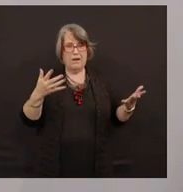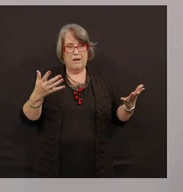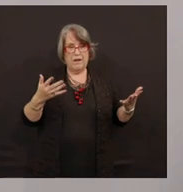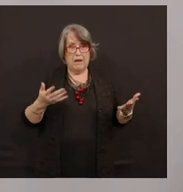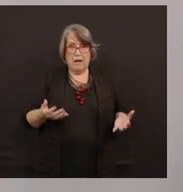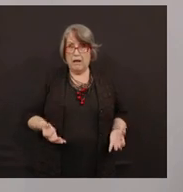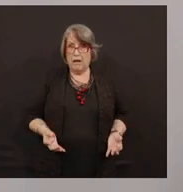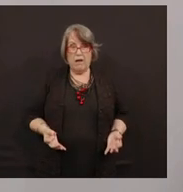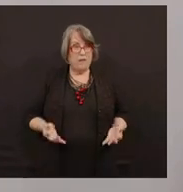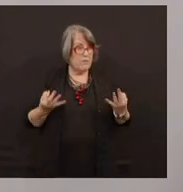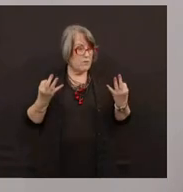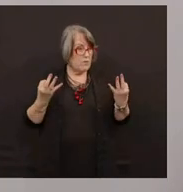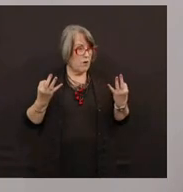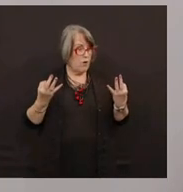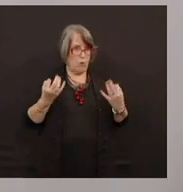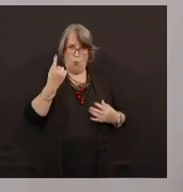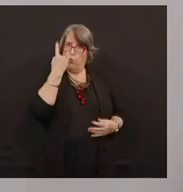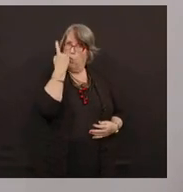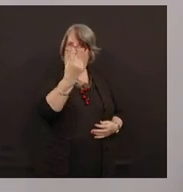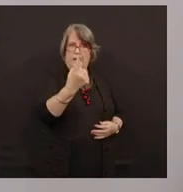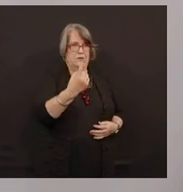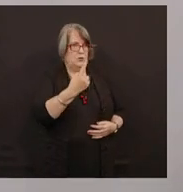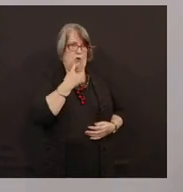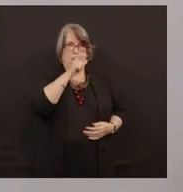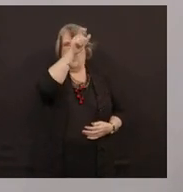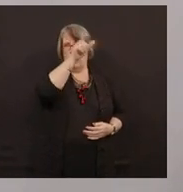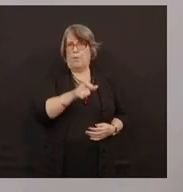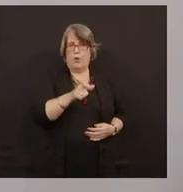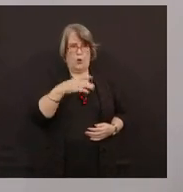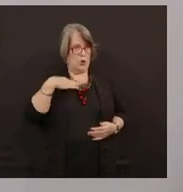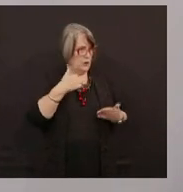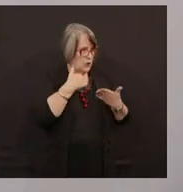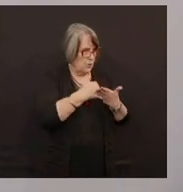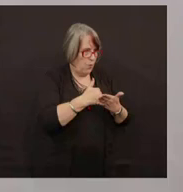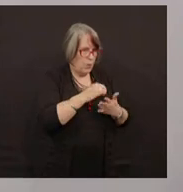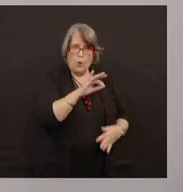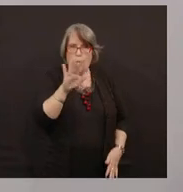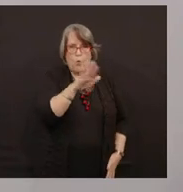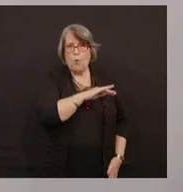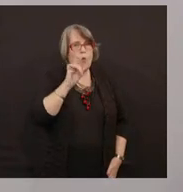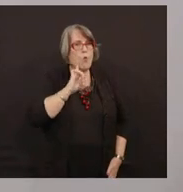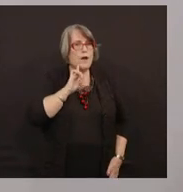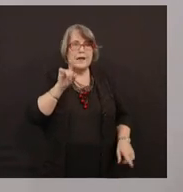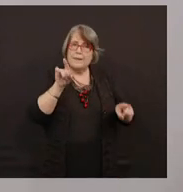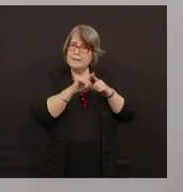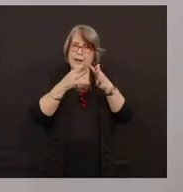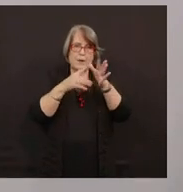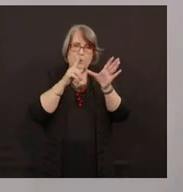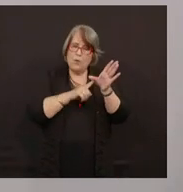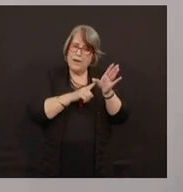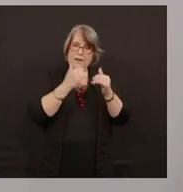not a homogenous group of people who all need support in the same kind of way.